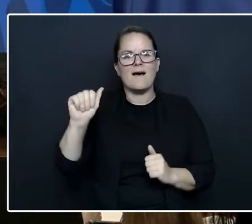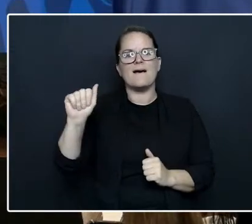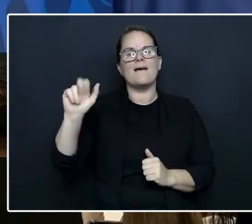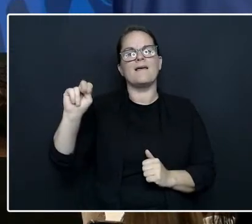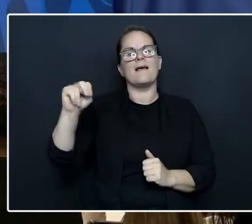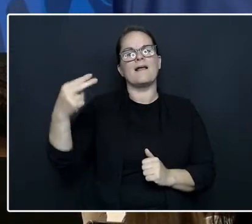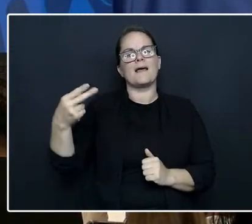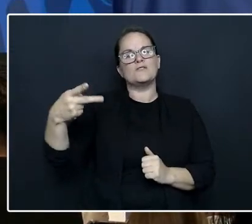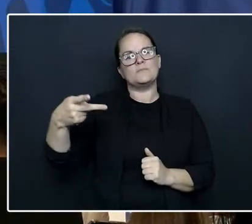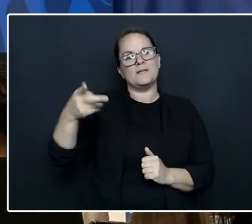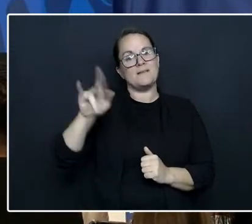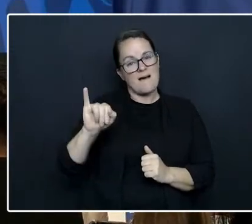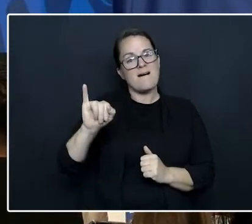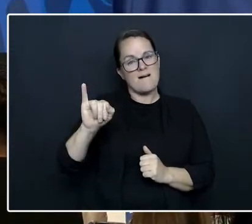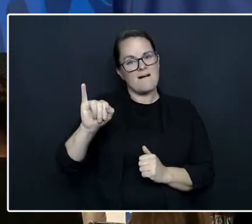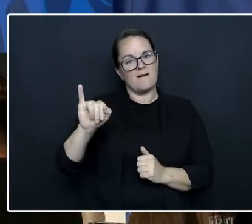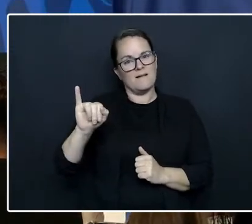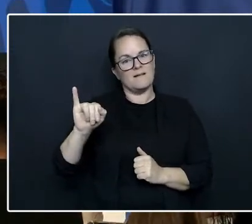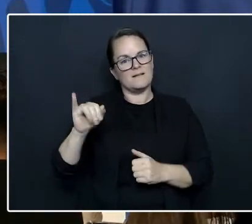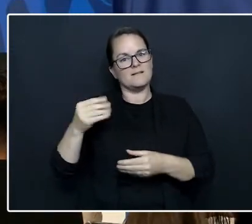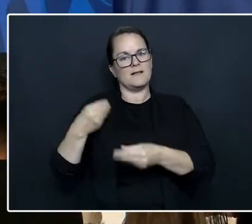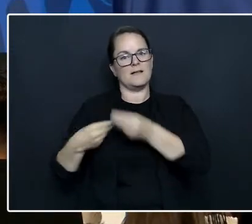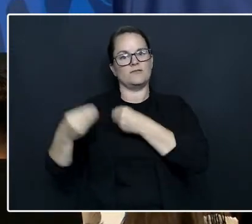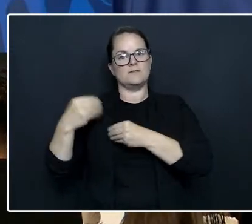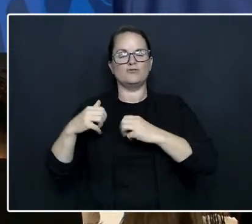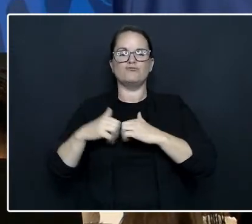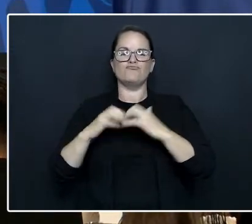AANHPIs for Biden-Harris. Just want to get it right.